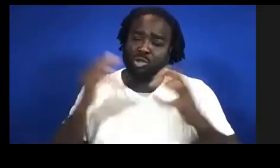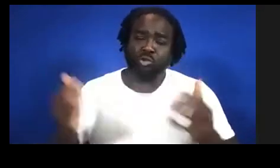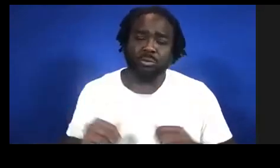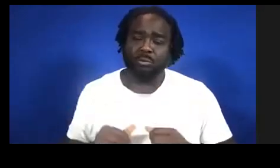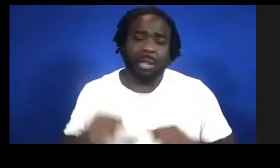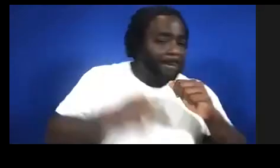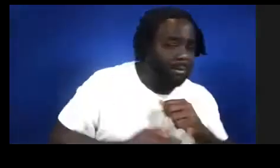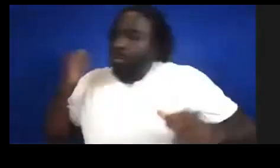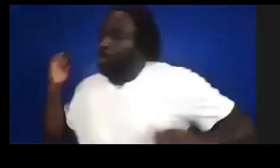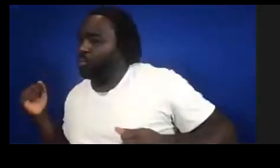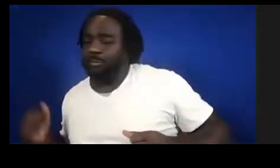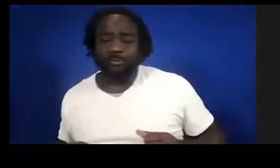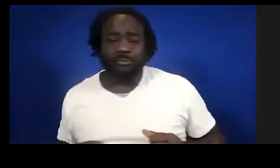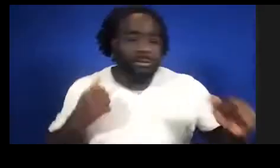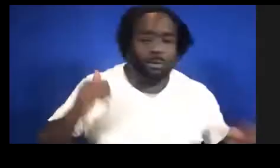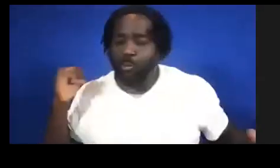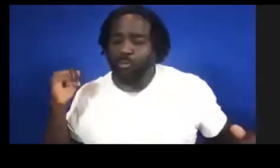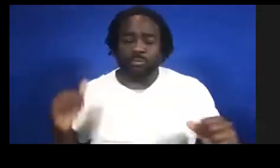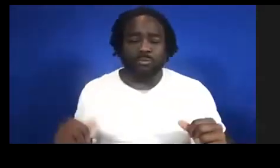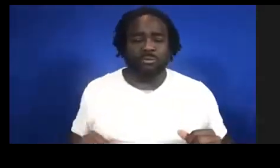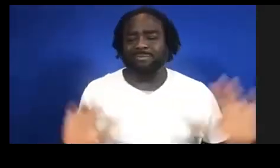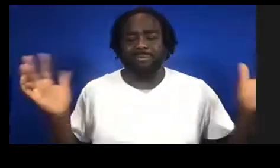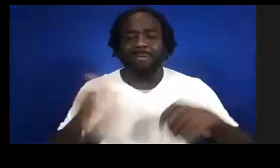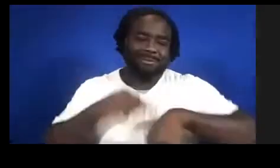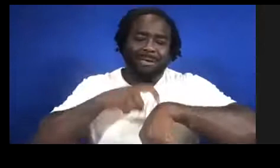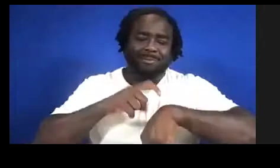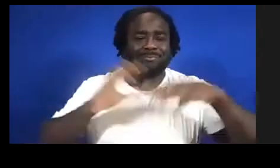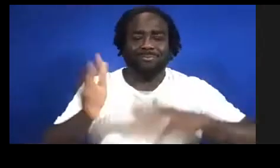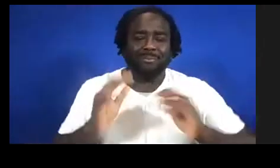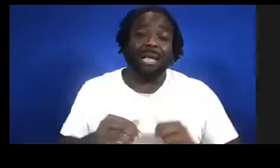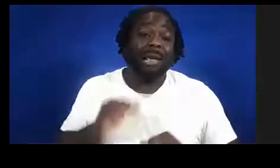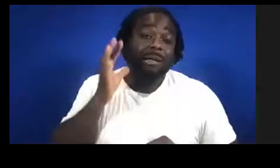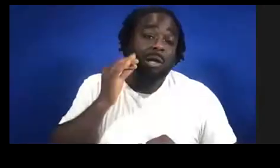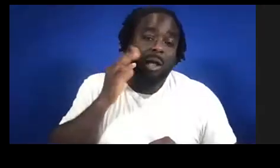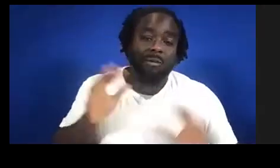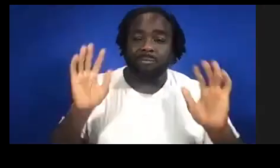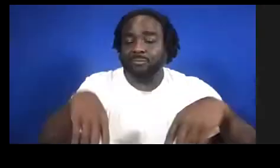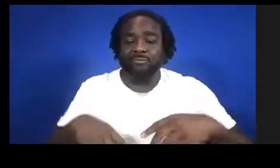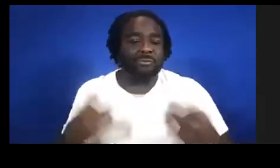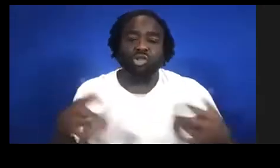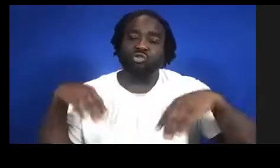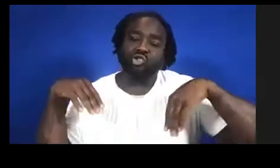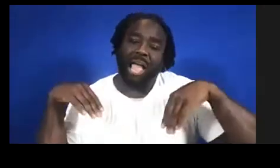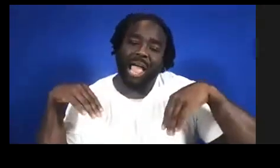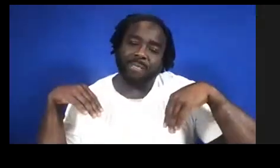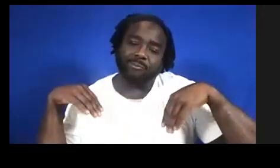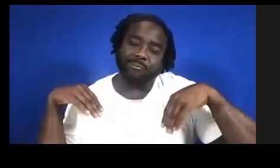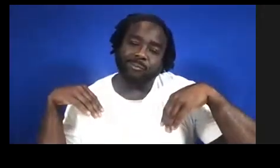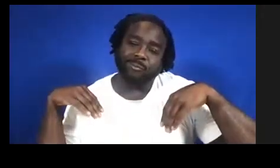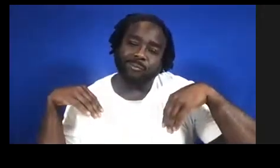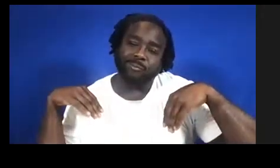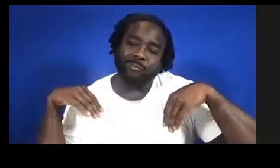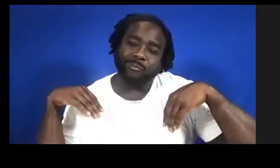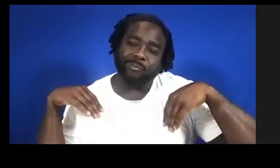I'm in and out too much. I be dipping and dapping. It's the timing ain't gonna work with a dog, but